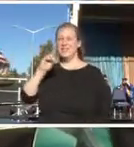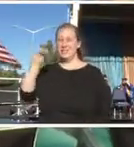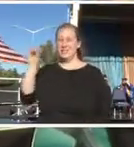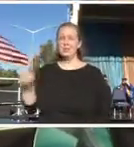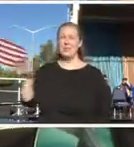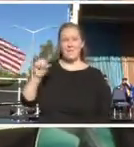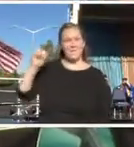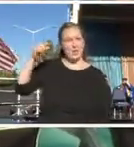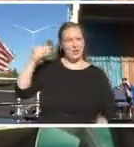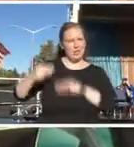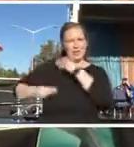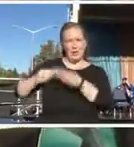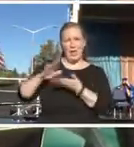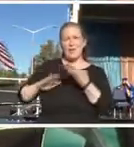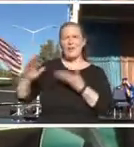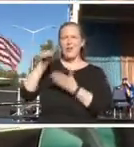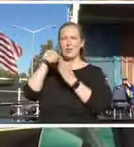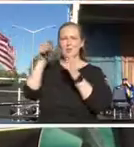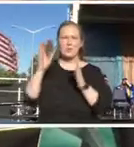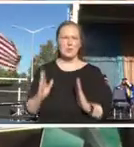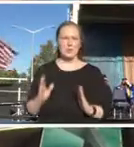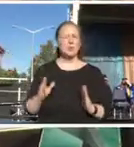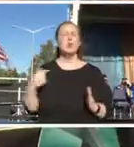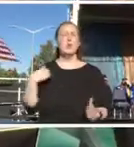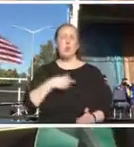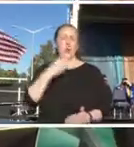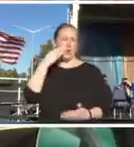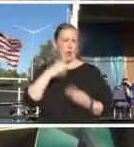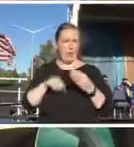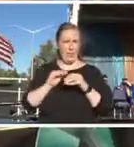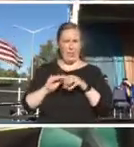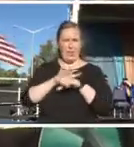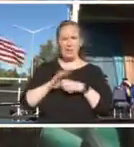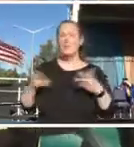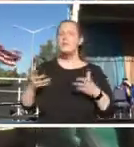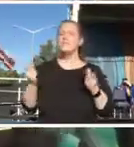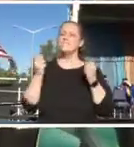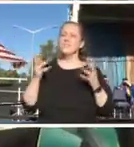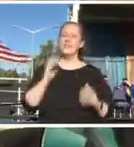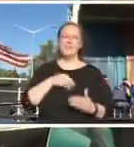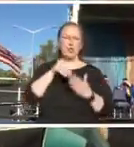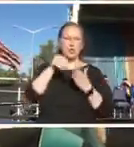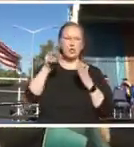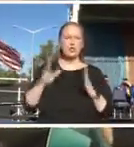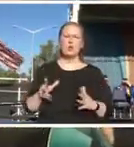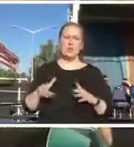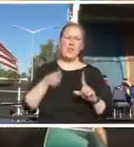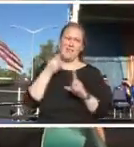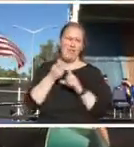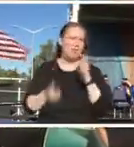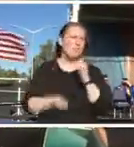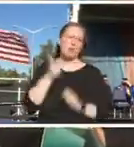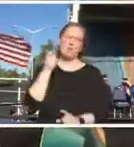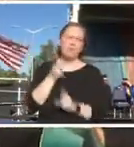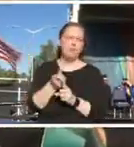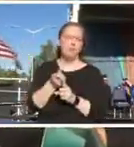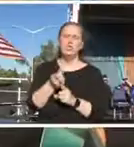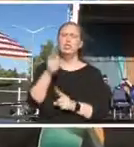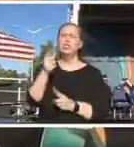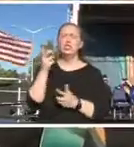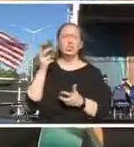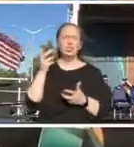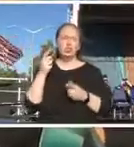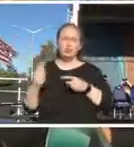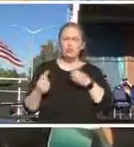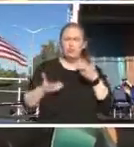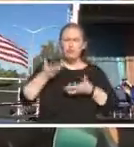you are first generation college students, what we know about the pandemic is that many of our students were hit the hardest. You juggled being a